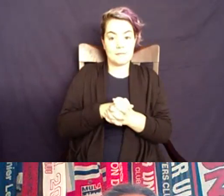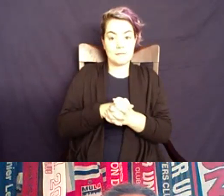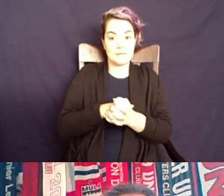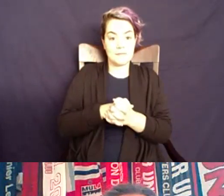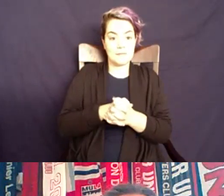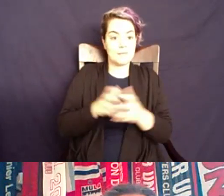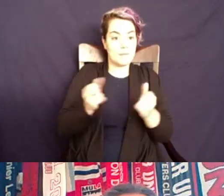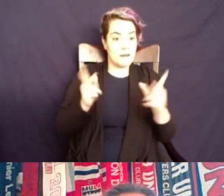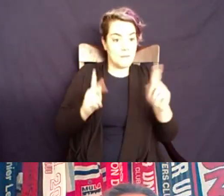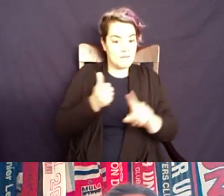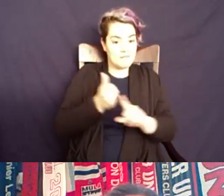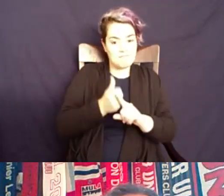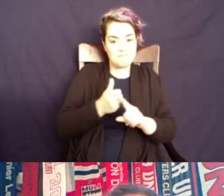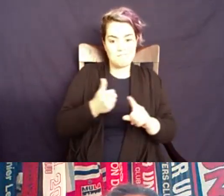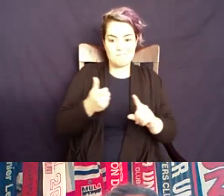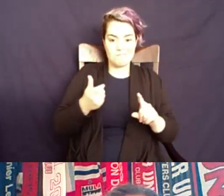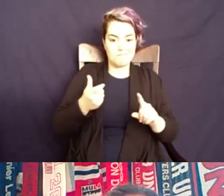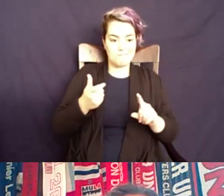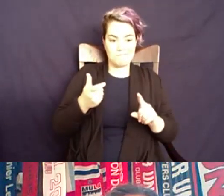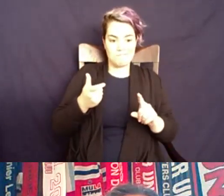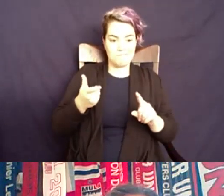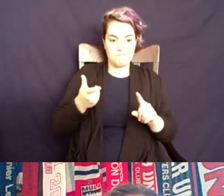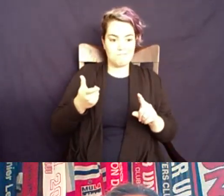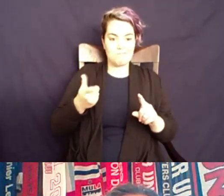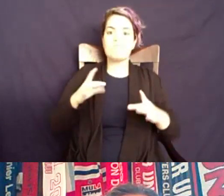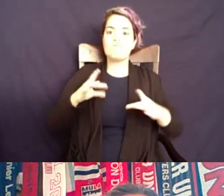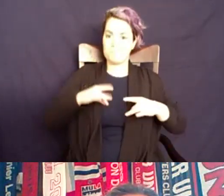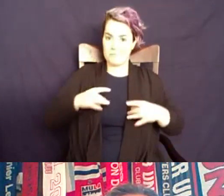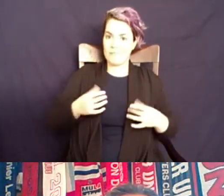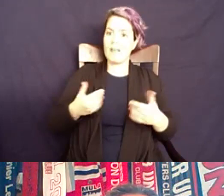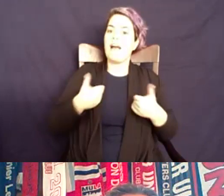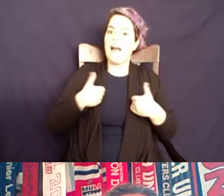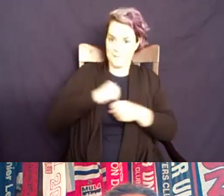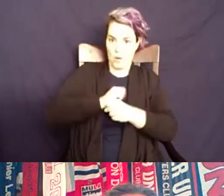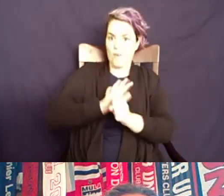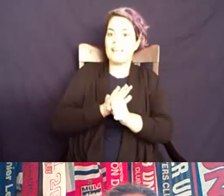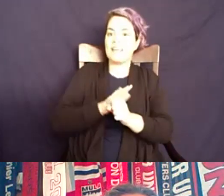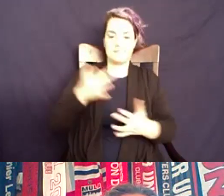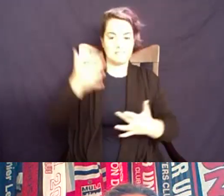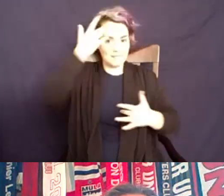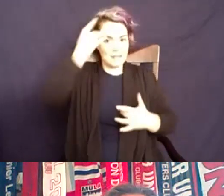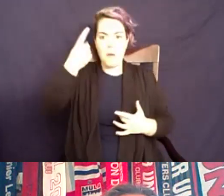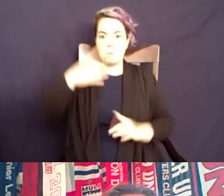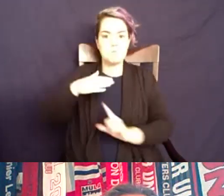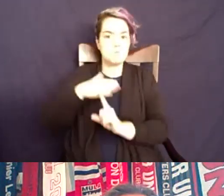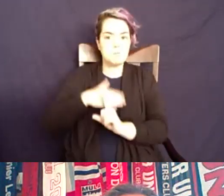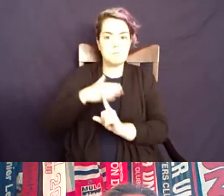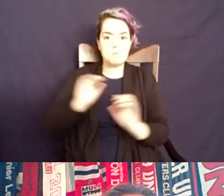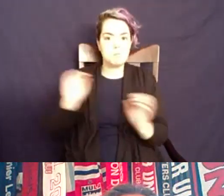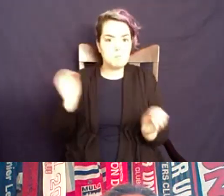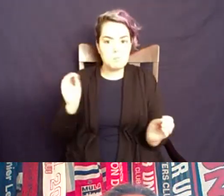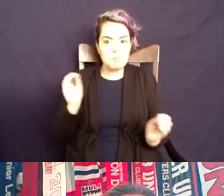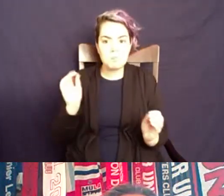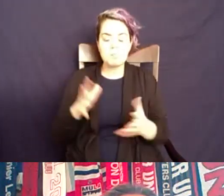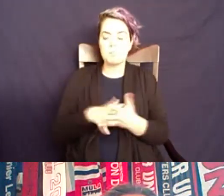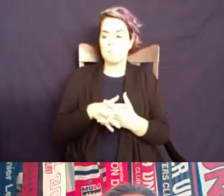elevated temperatures, and many people are asymptomatic. And I think that speaks to why, you really